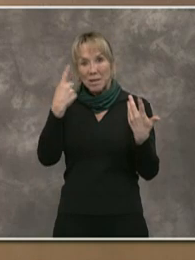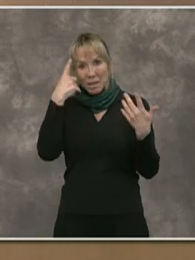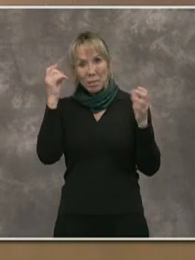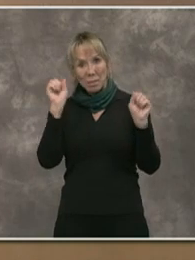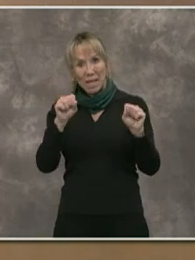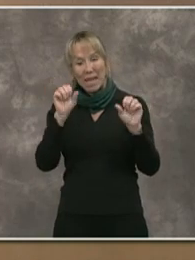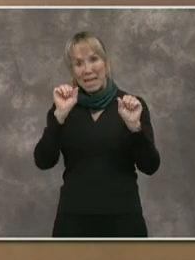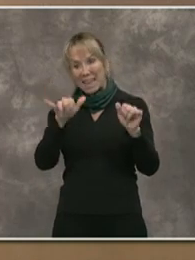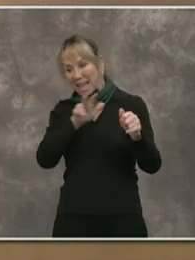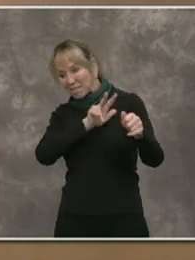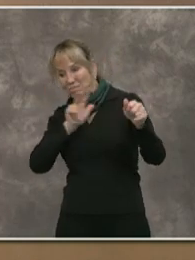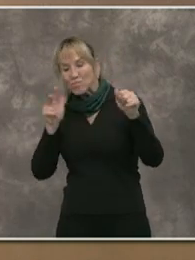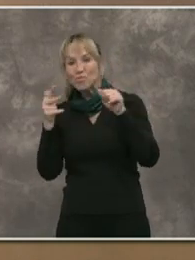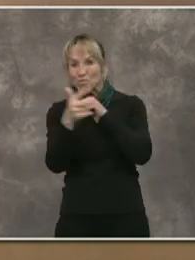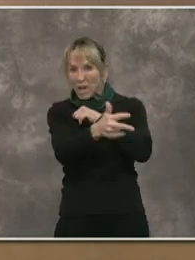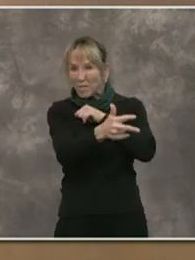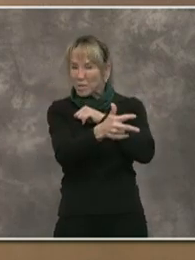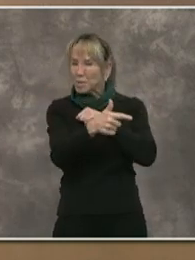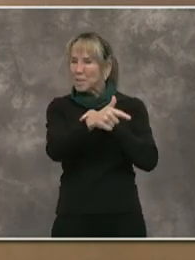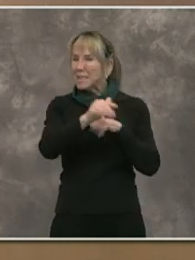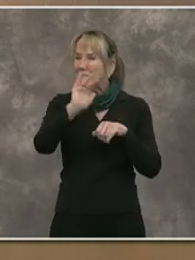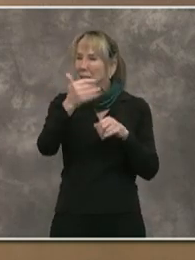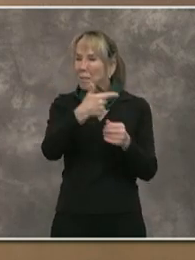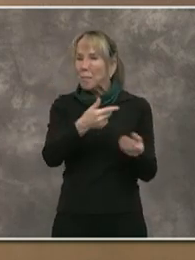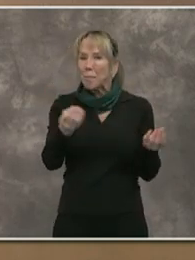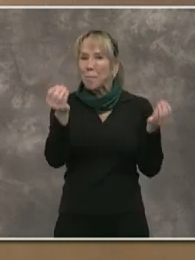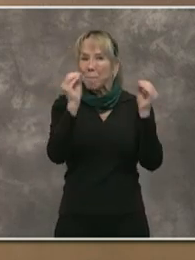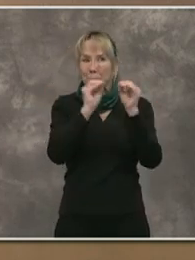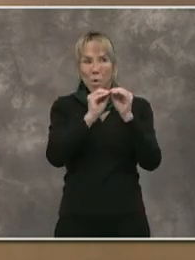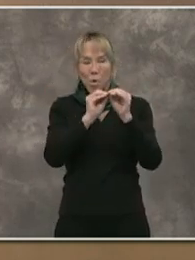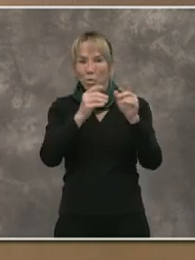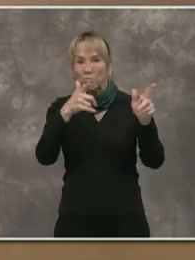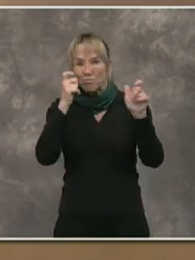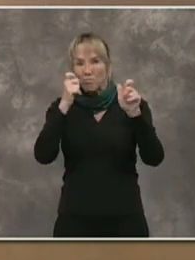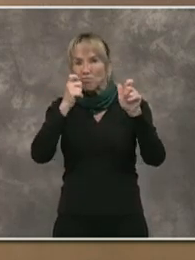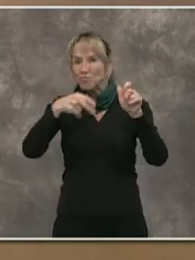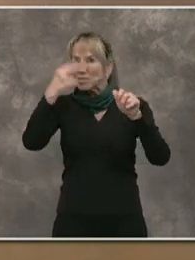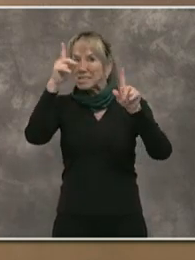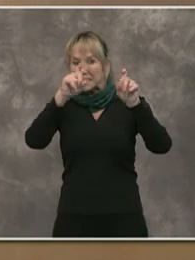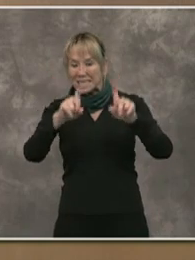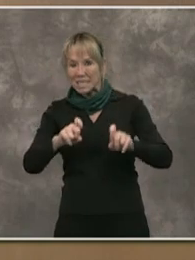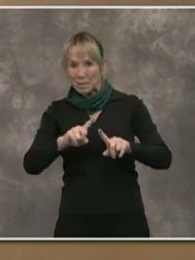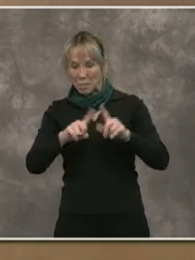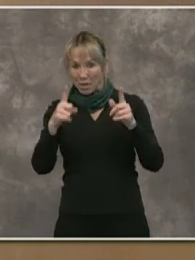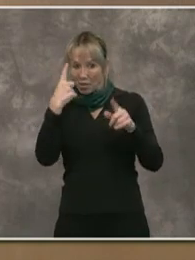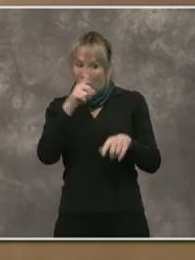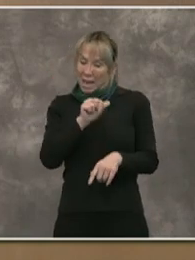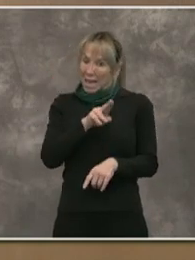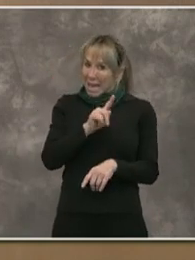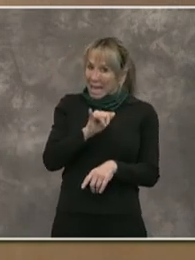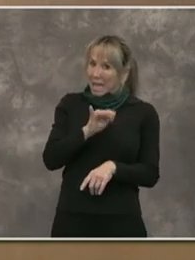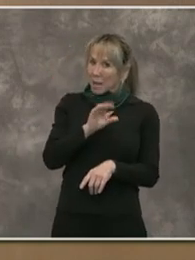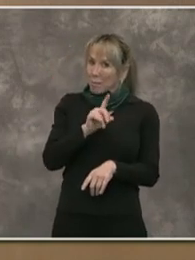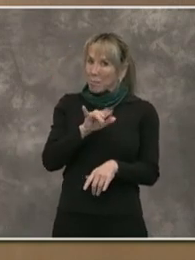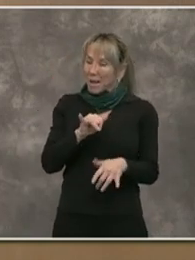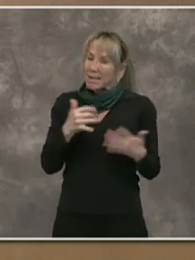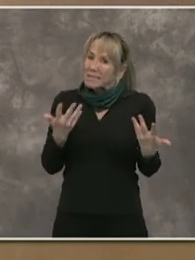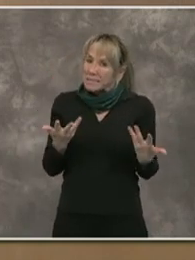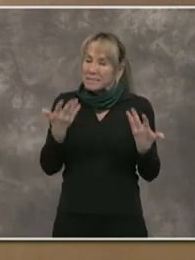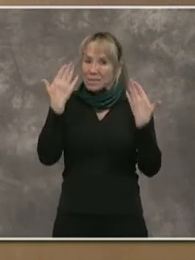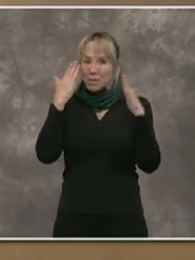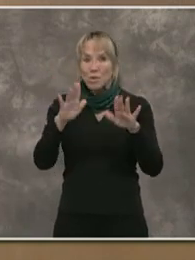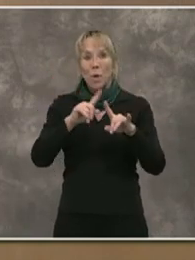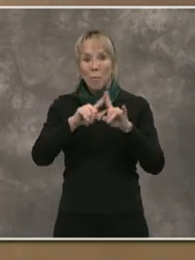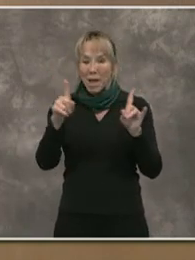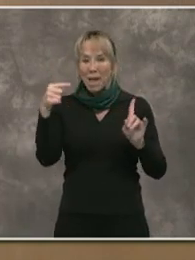sure it's as high for the antibody testing at this point of the outbreak, but antibody testing can tell you an awful lot. It